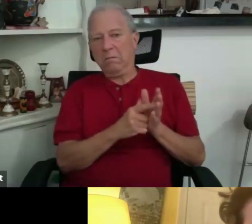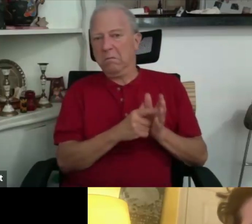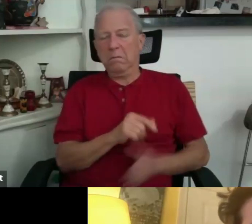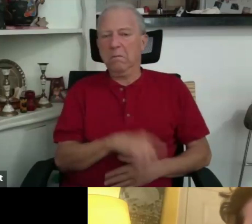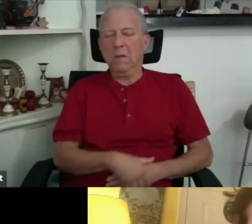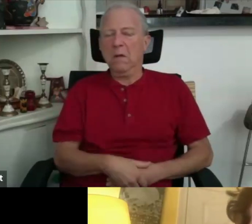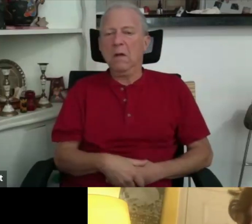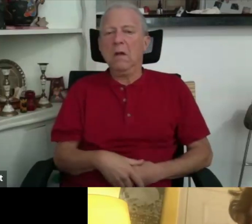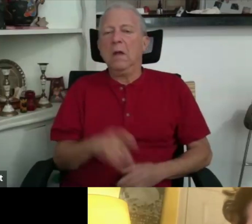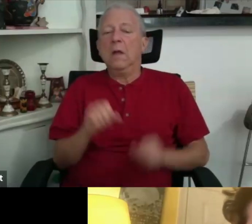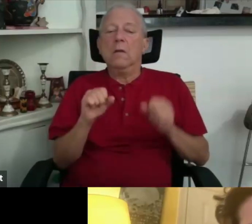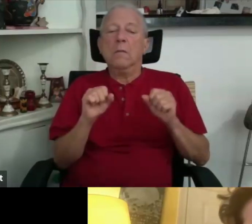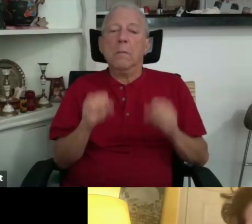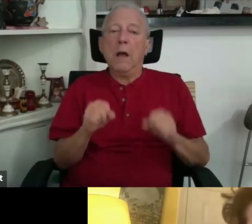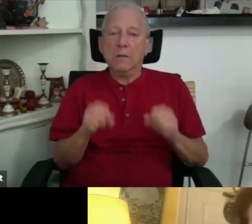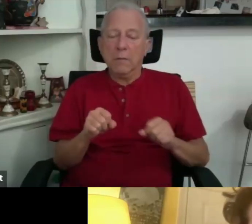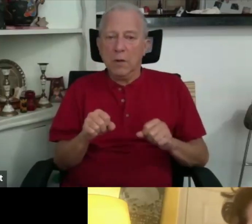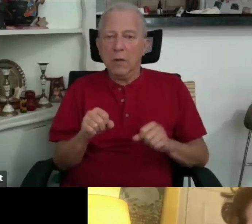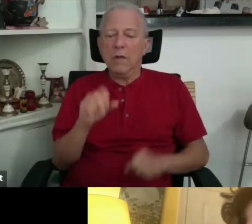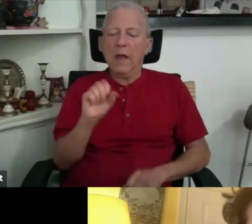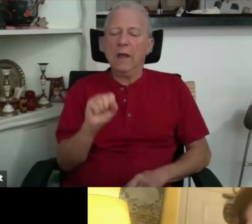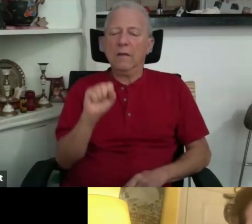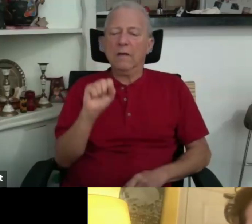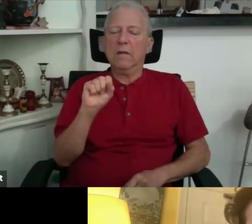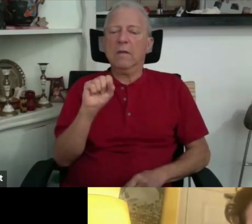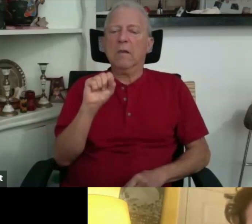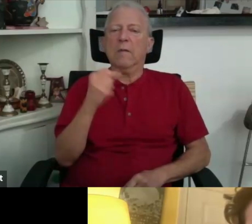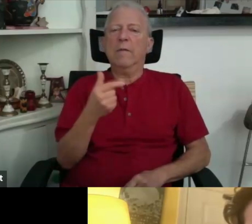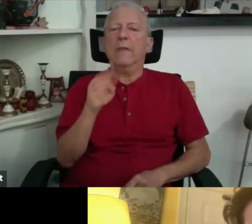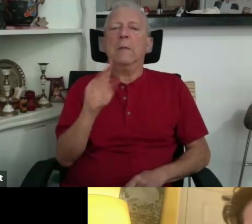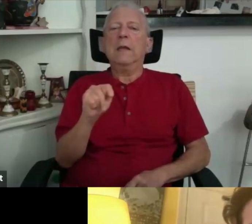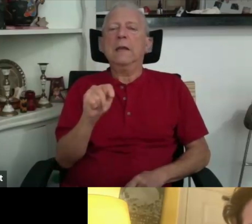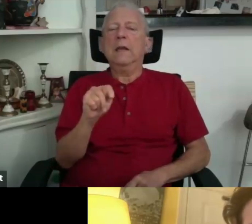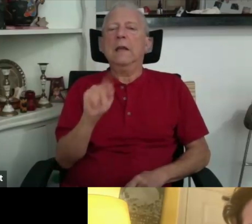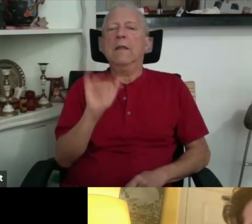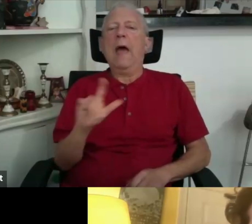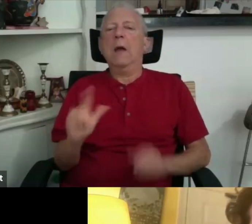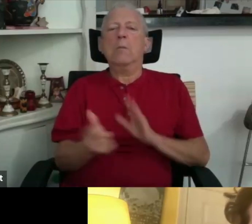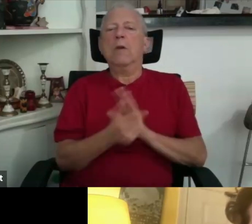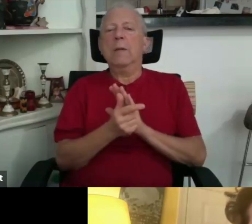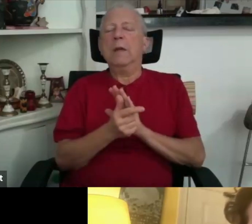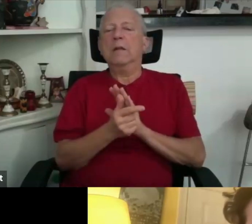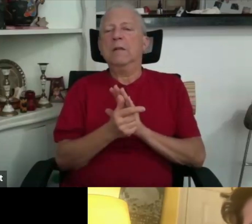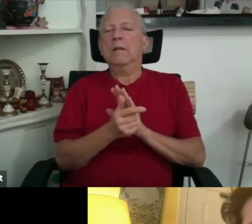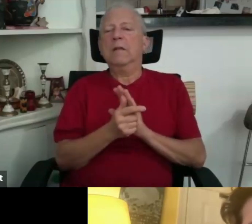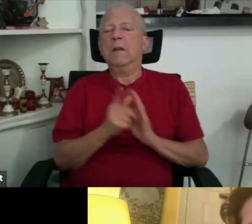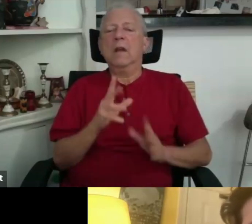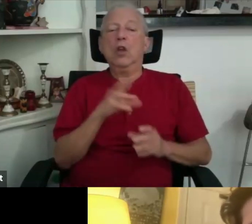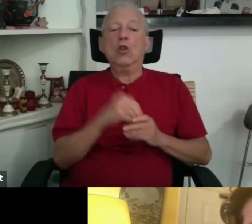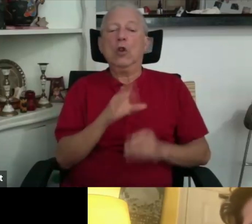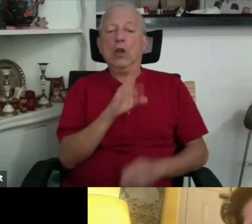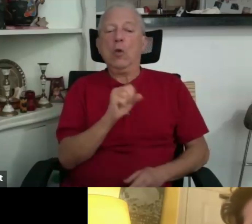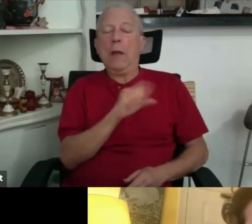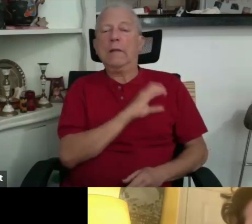It's possible that the SDGT category that prohibits providing, like including US citizens from